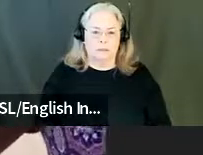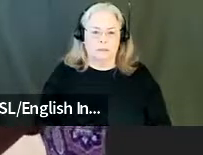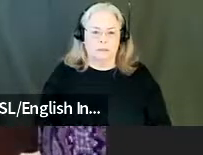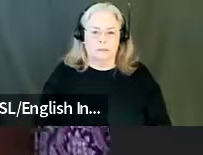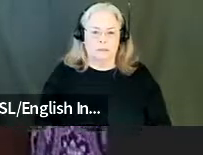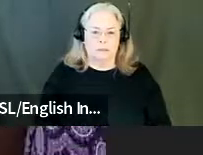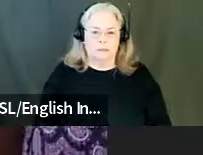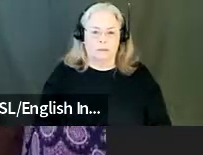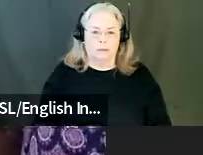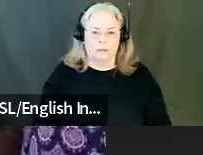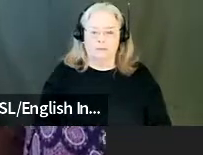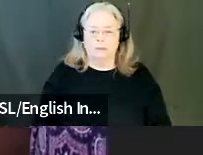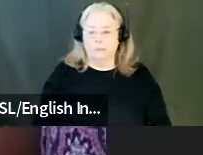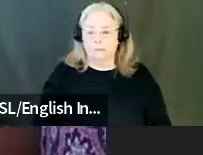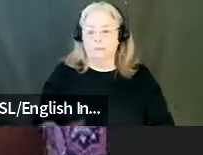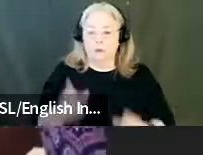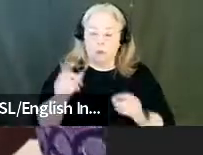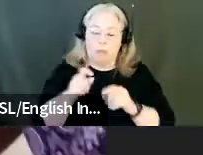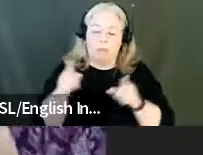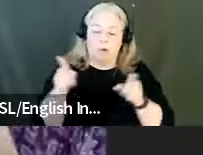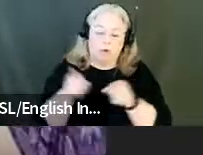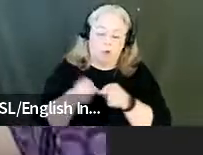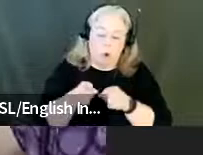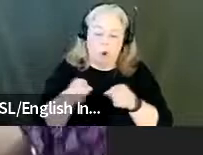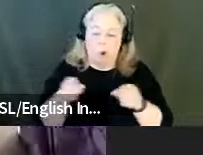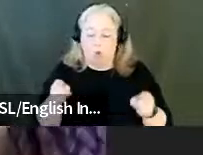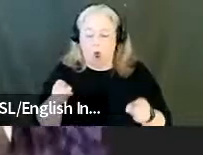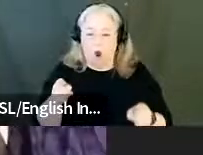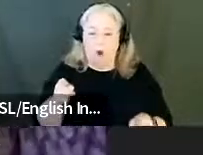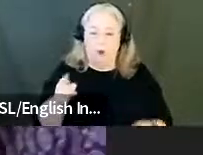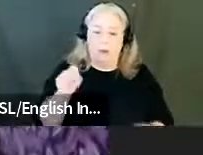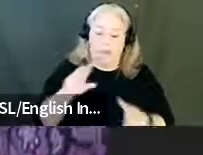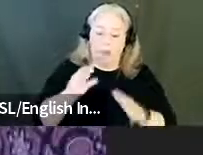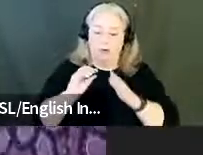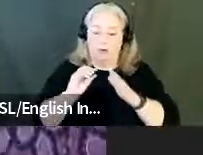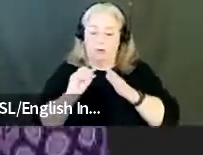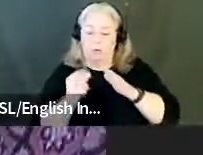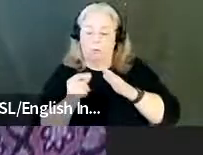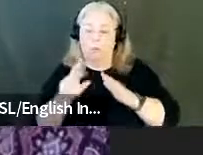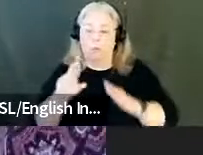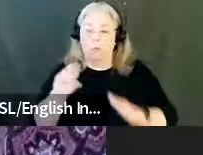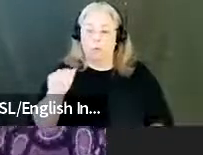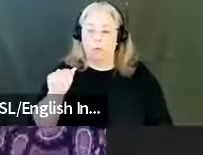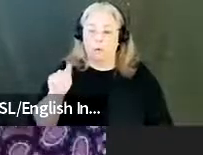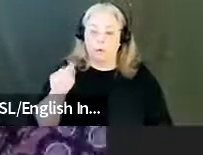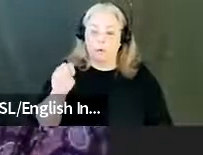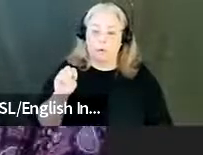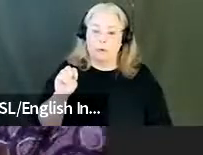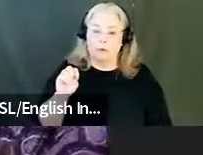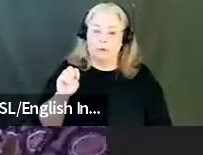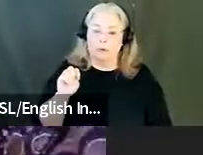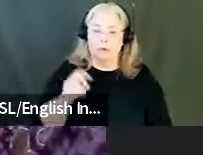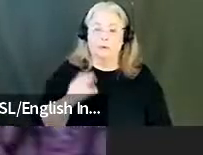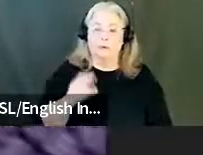I could also cut it off and make it shorter. I can also take this piece